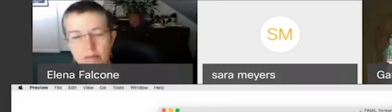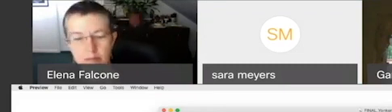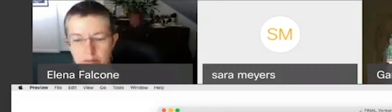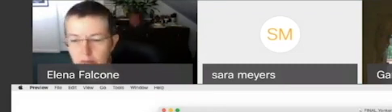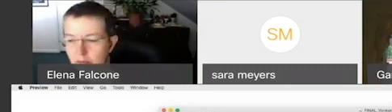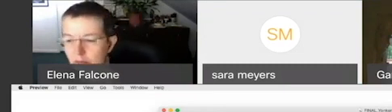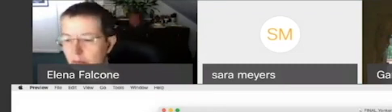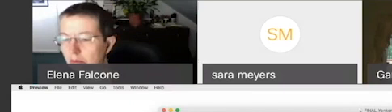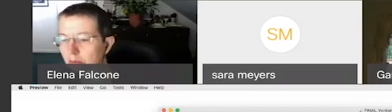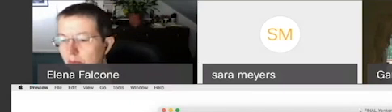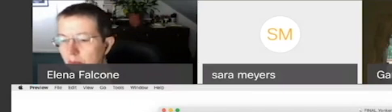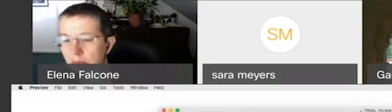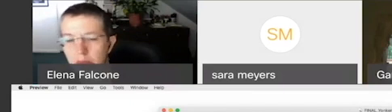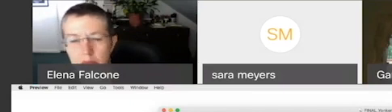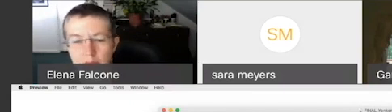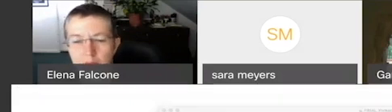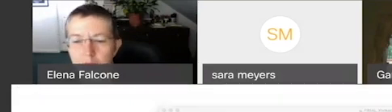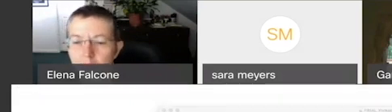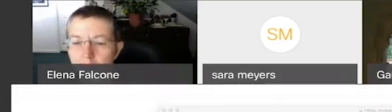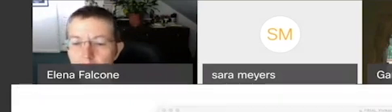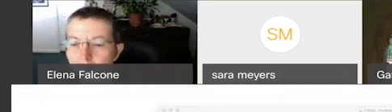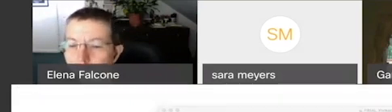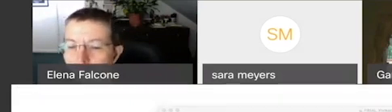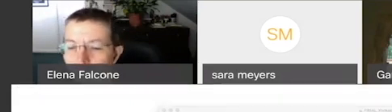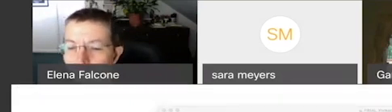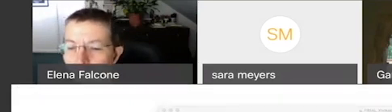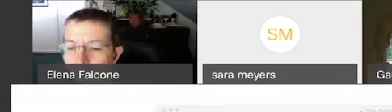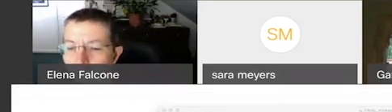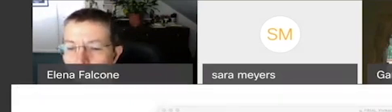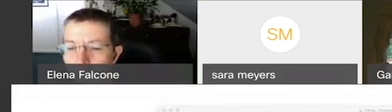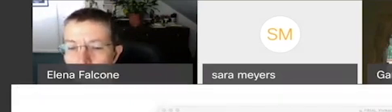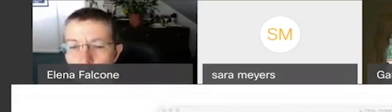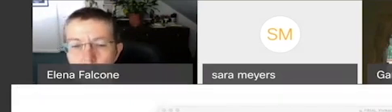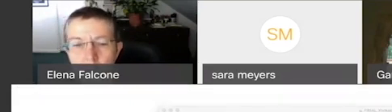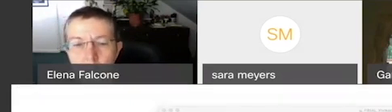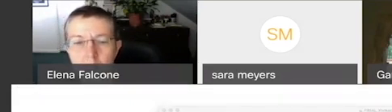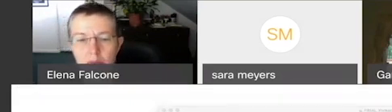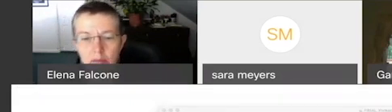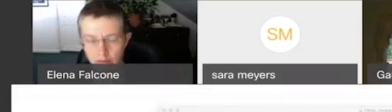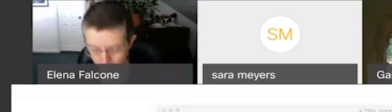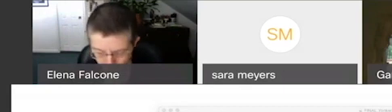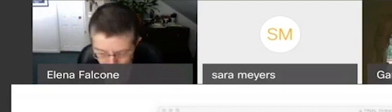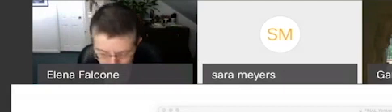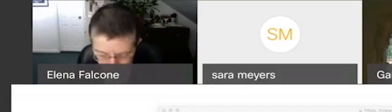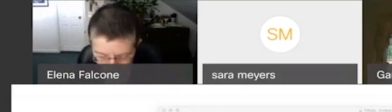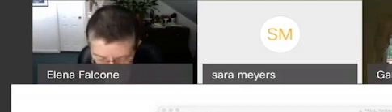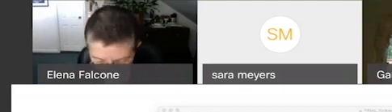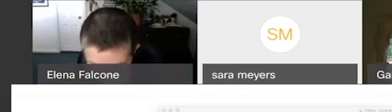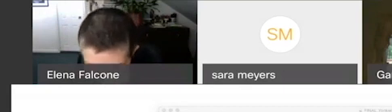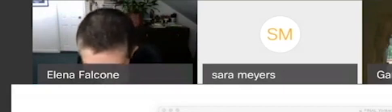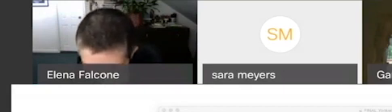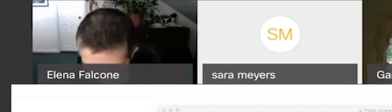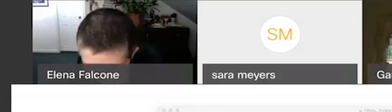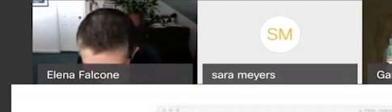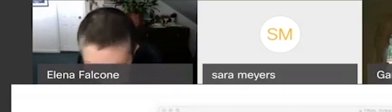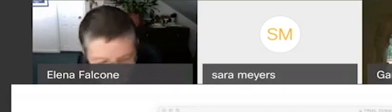that's actually a recommendation that the commissioner will adopt. The commissioner can set this level to